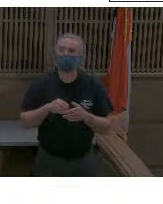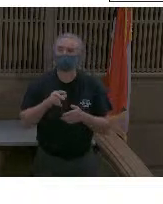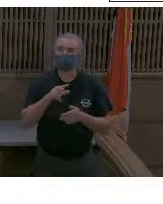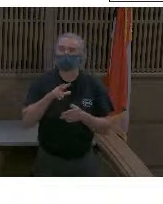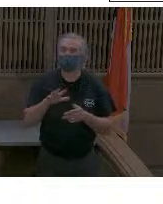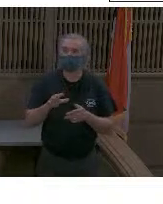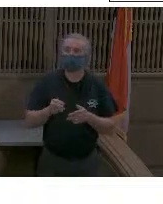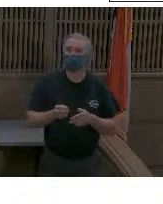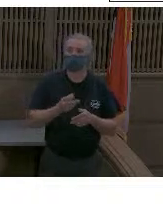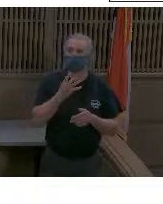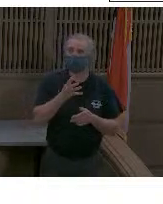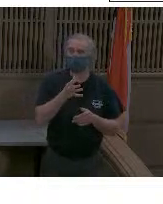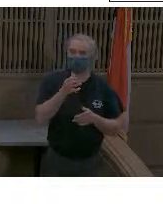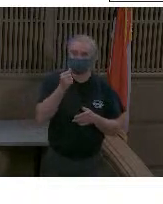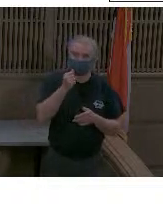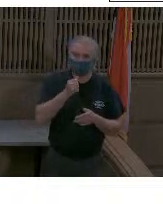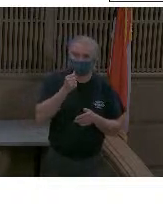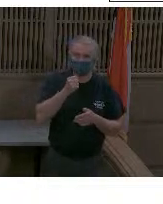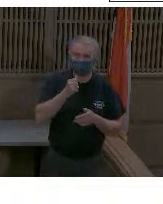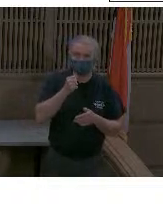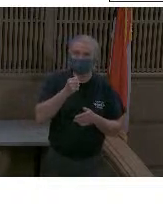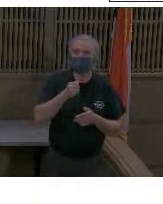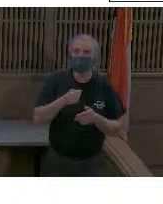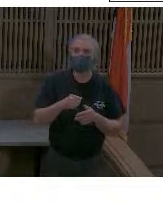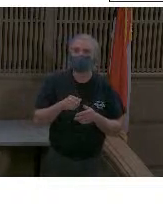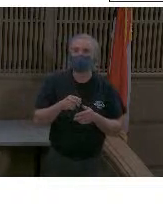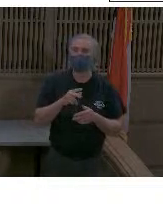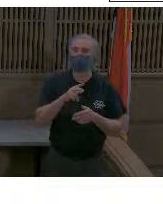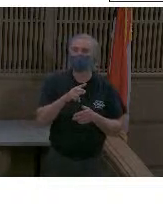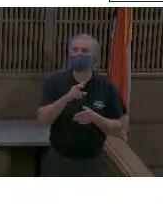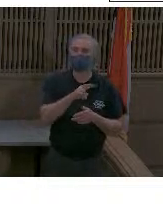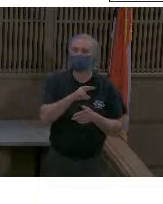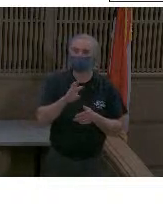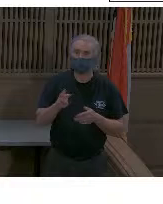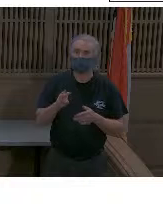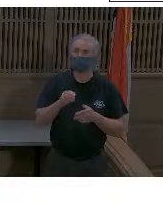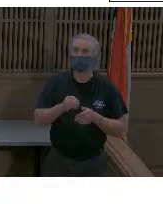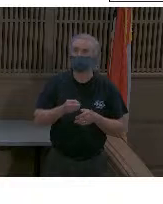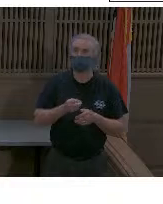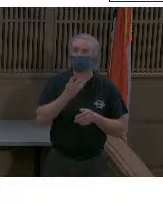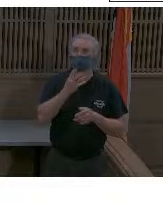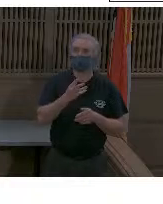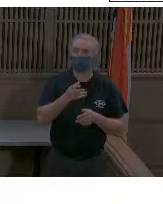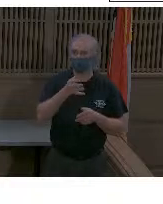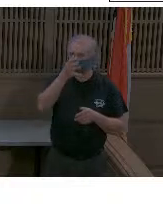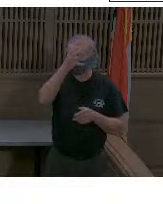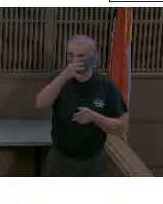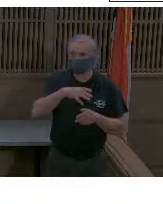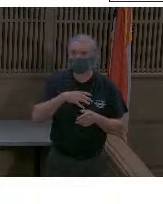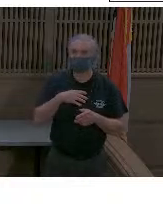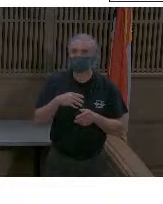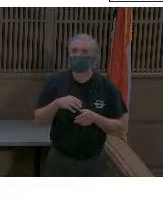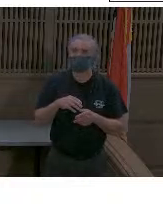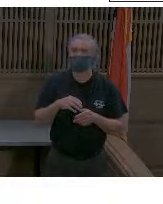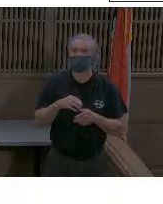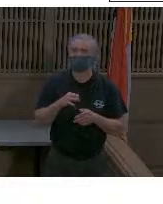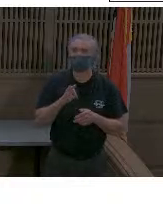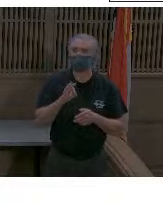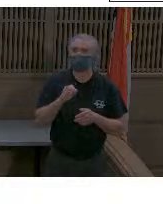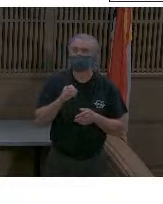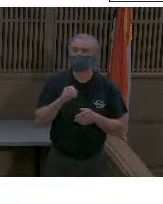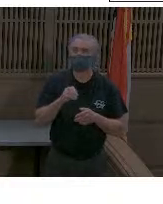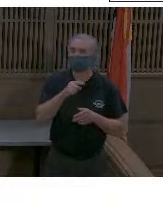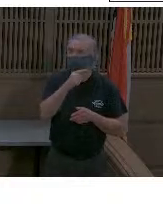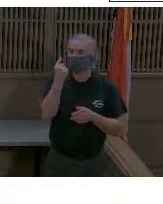35 white females, 26 white males. We have 90 black males. We